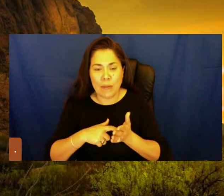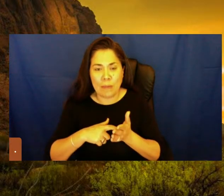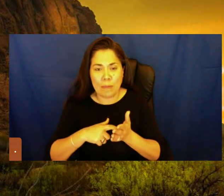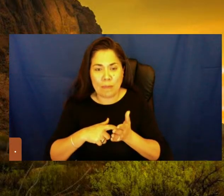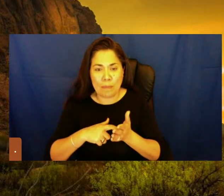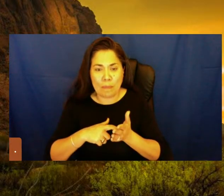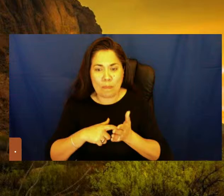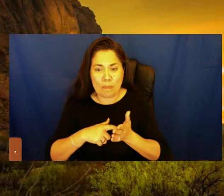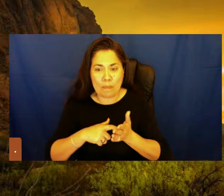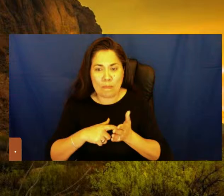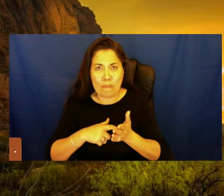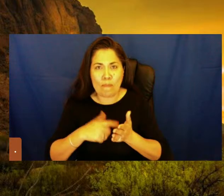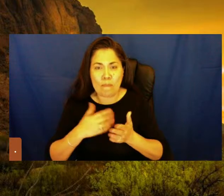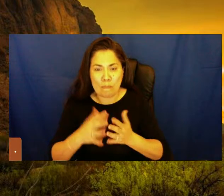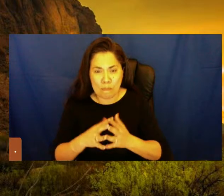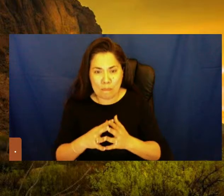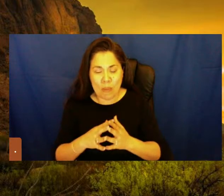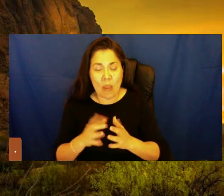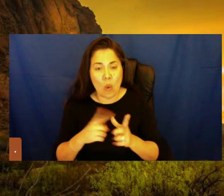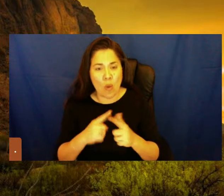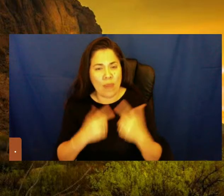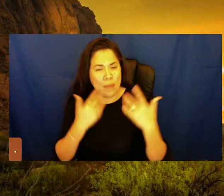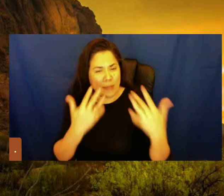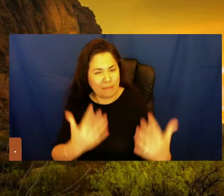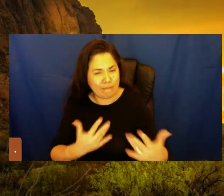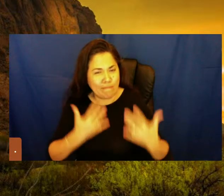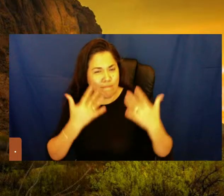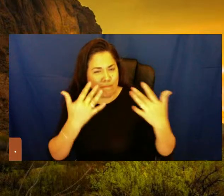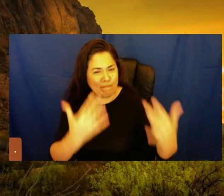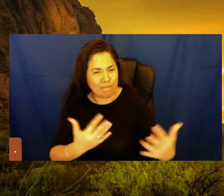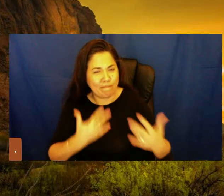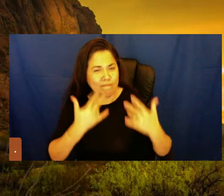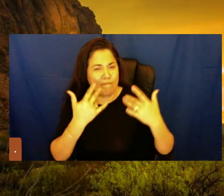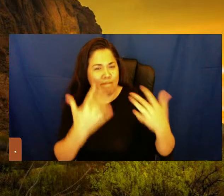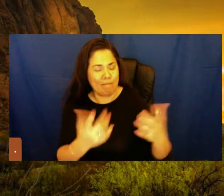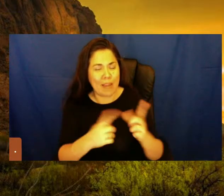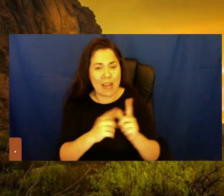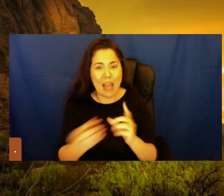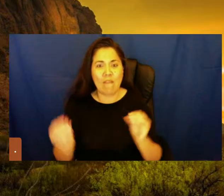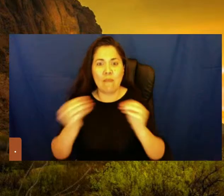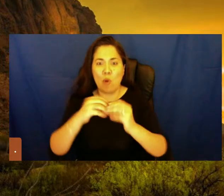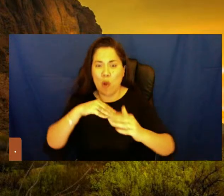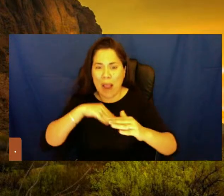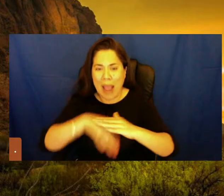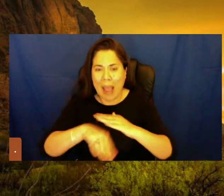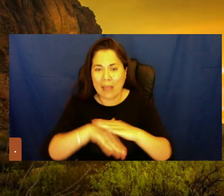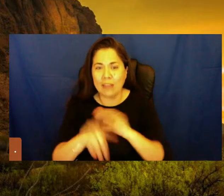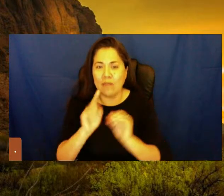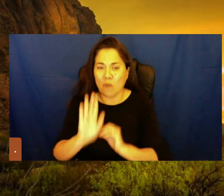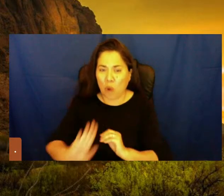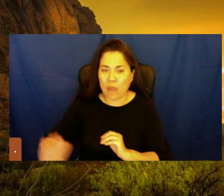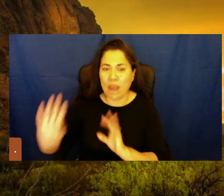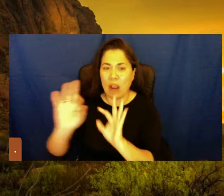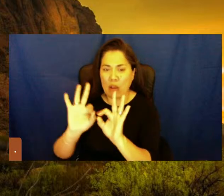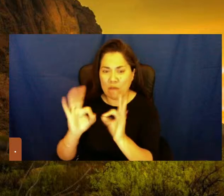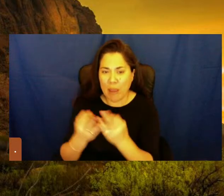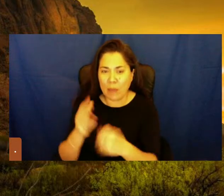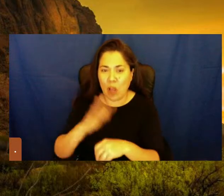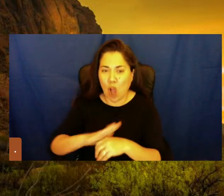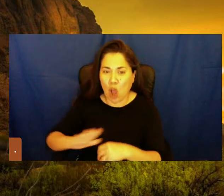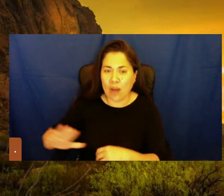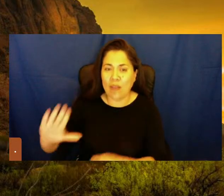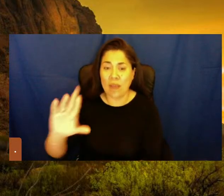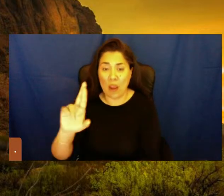long awaited and had greater access to amongst their families, amongst their reservations, amongst their